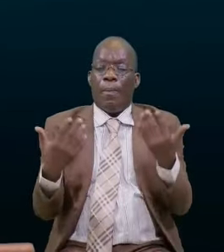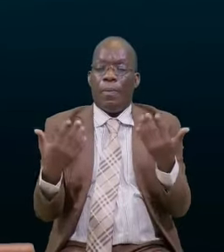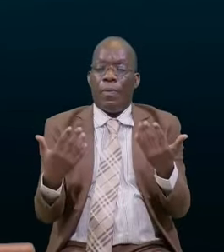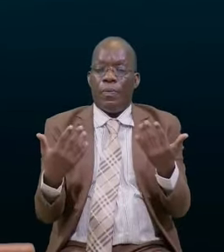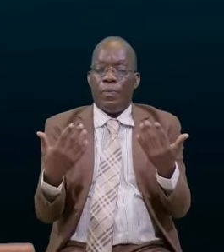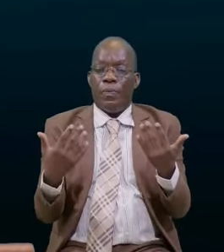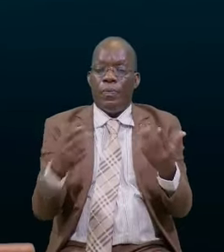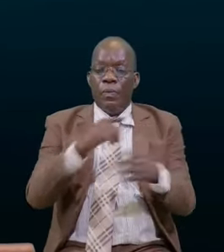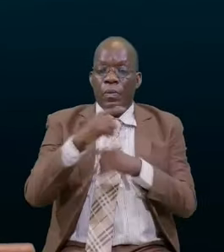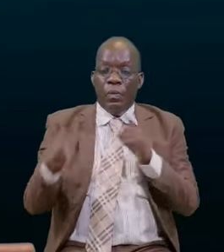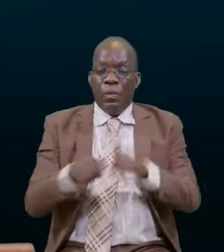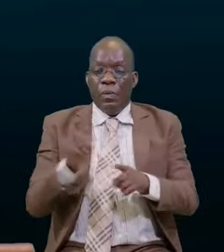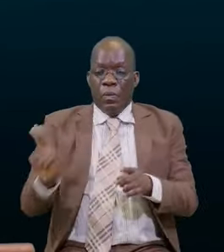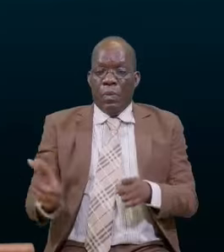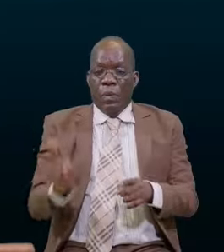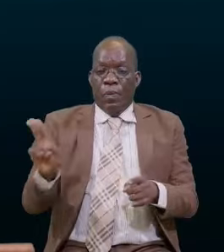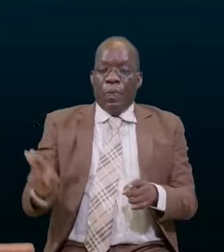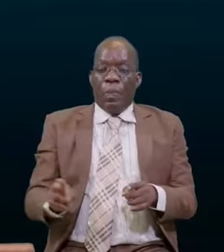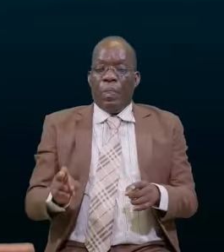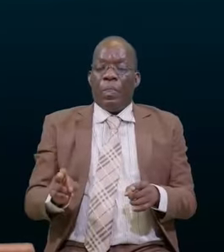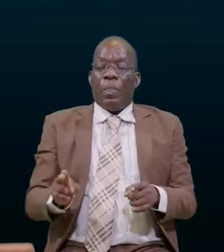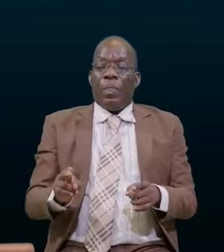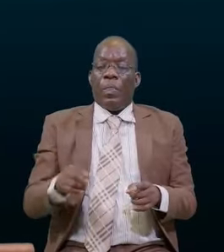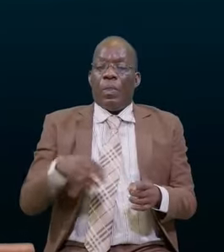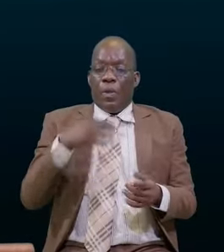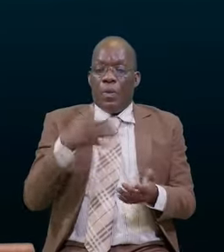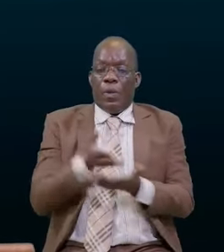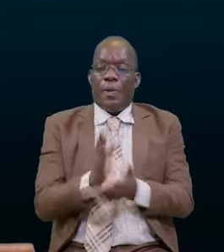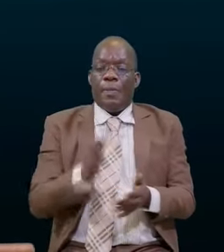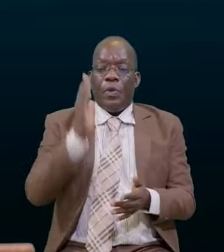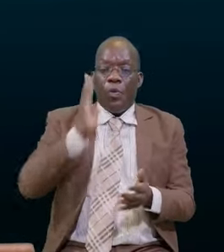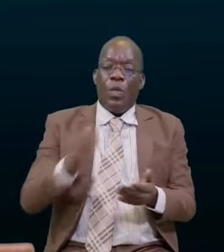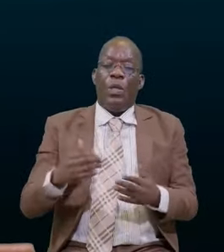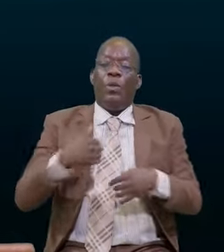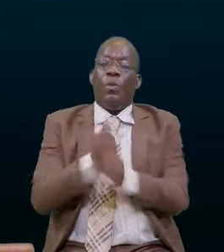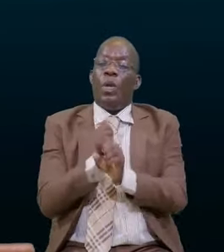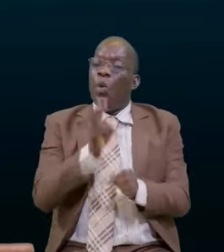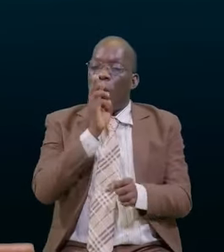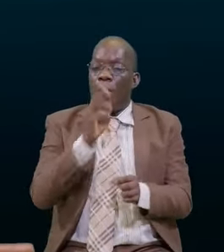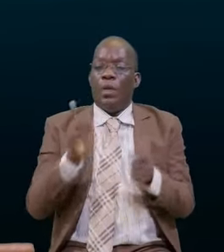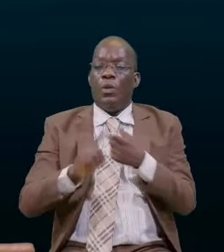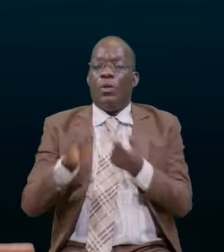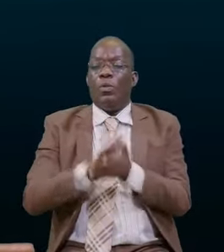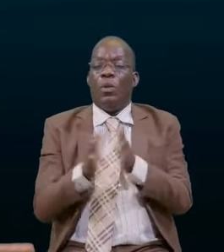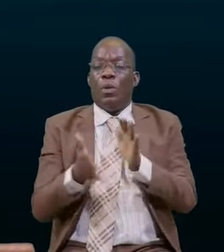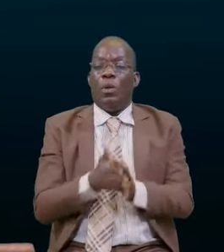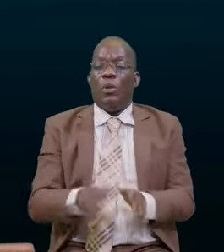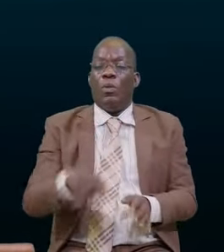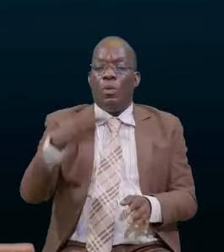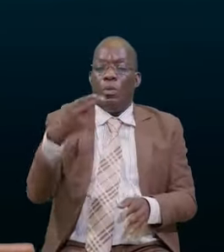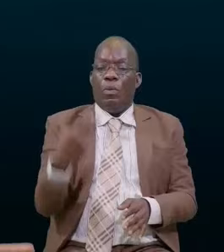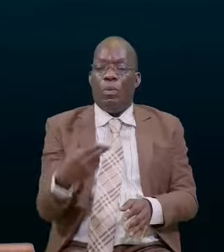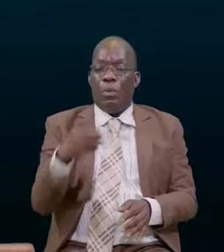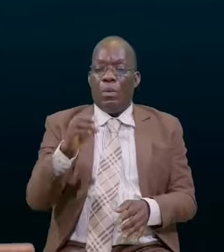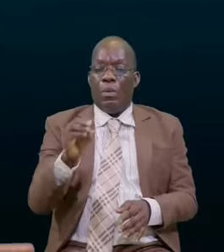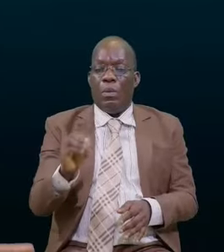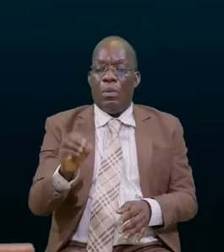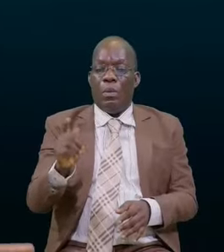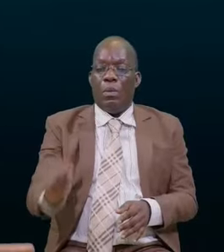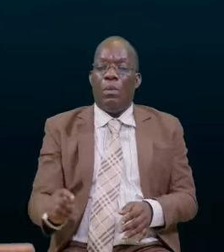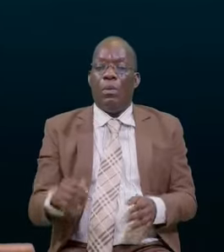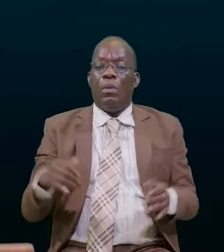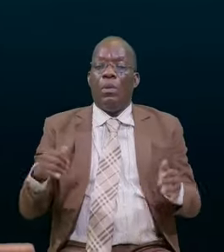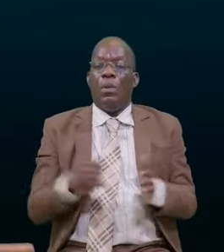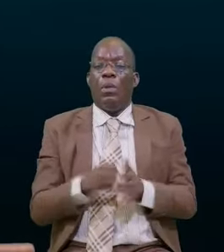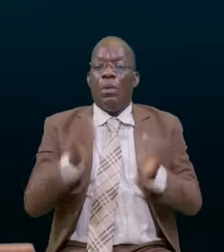the the water you have put on the on the stove to be warmed up and for you to be able to get something good to drink it can cook your food for